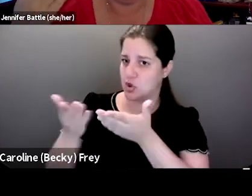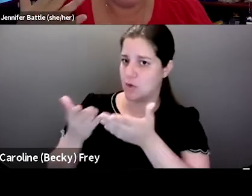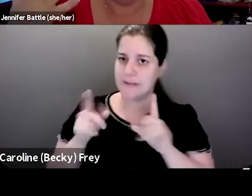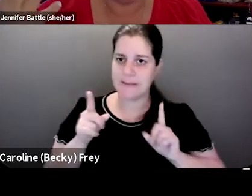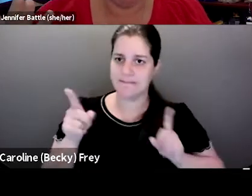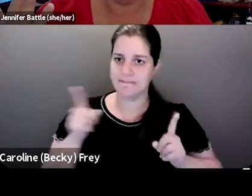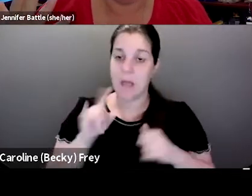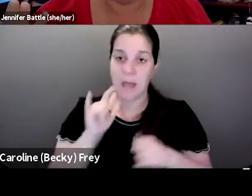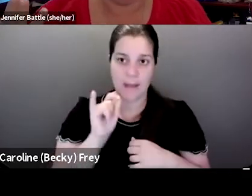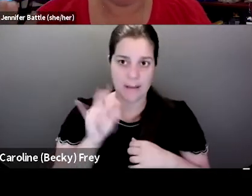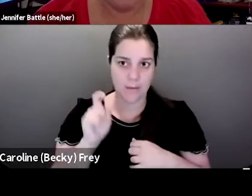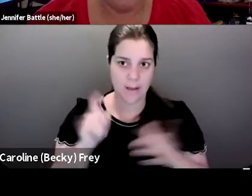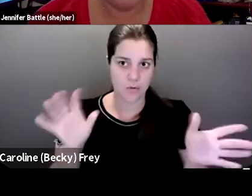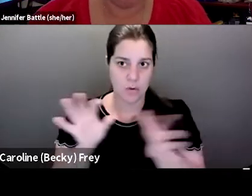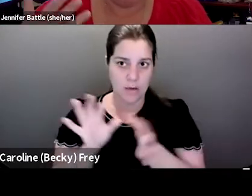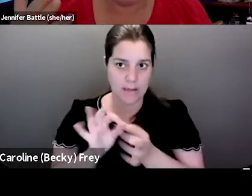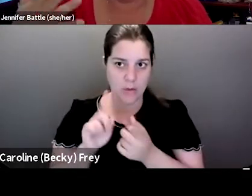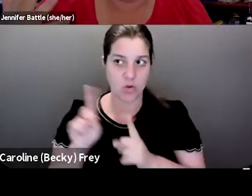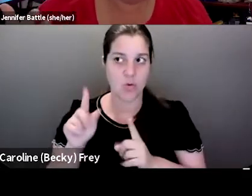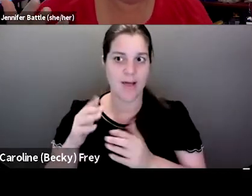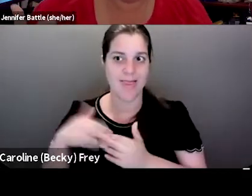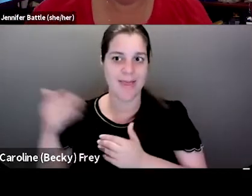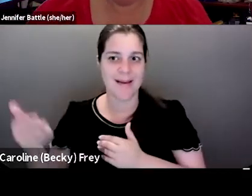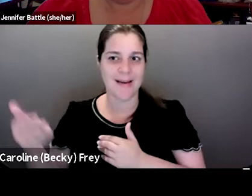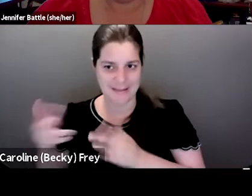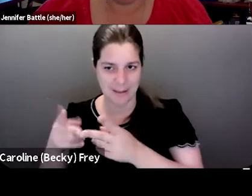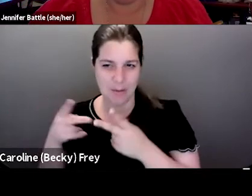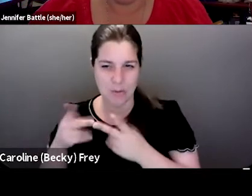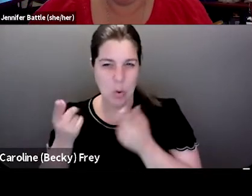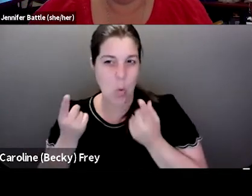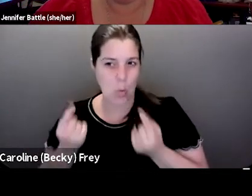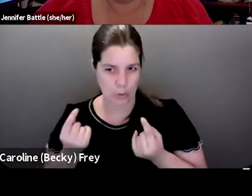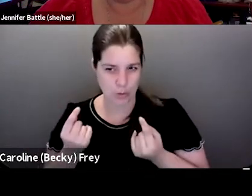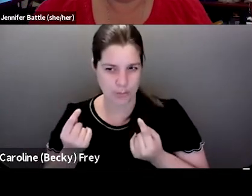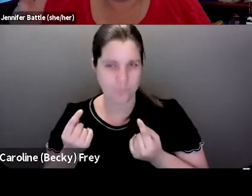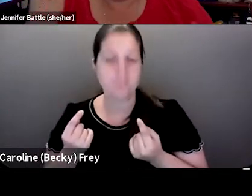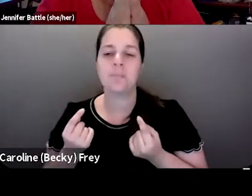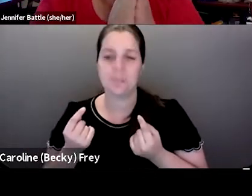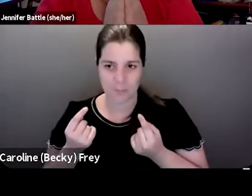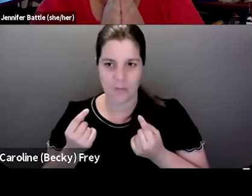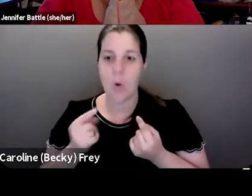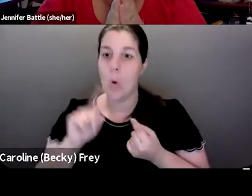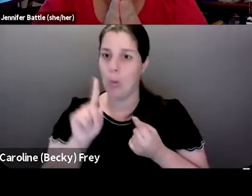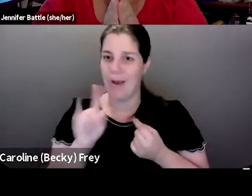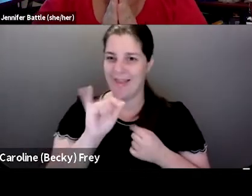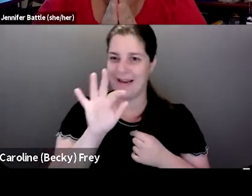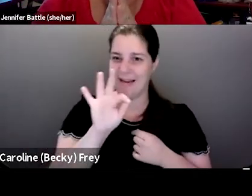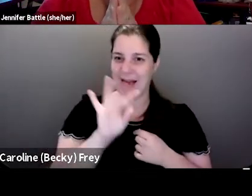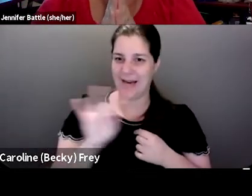have to connect that caller to something else, to a next place? And so where does the 988 sort of